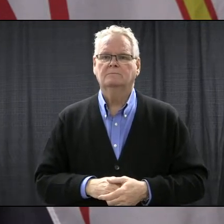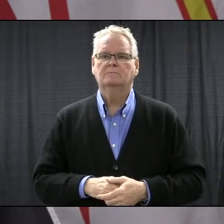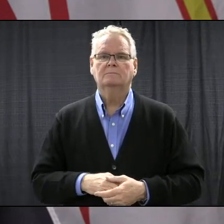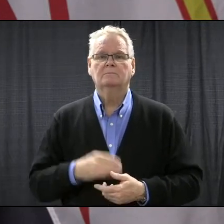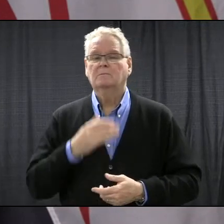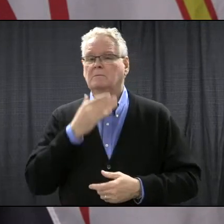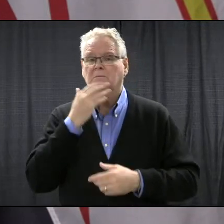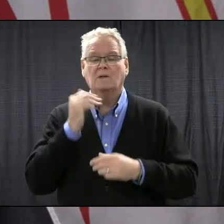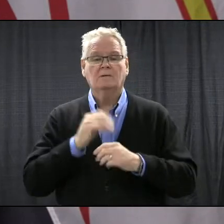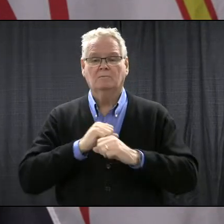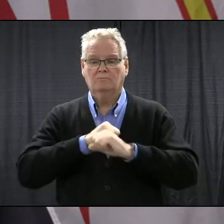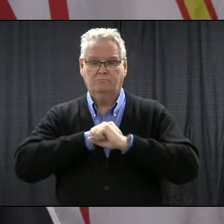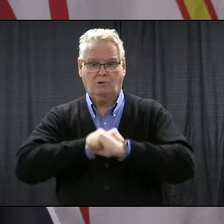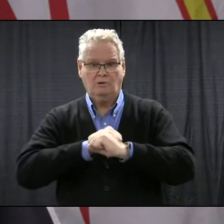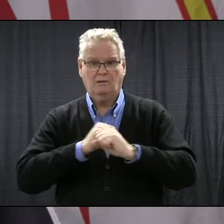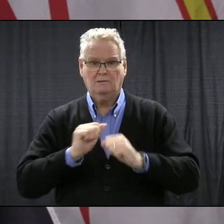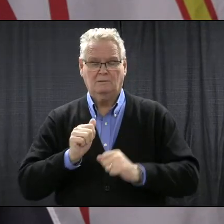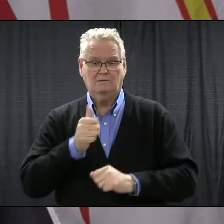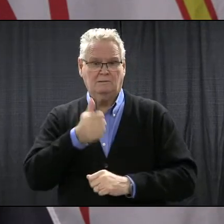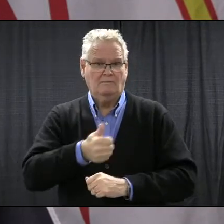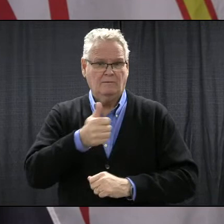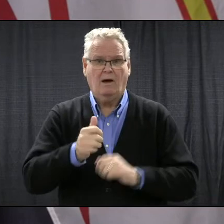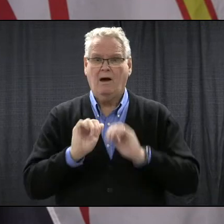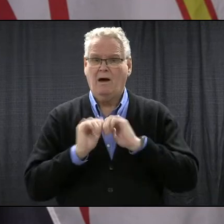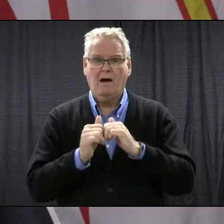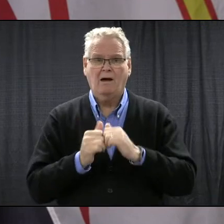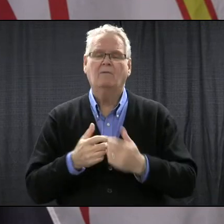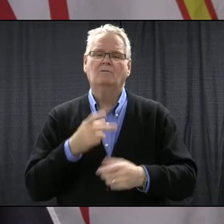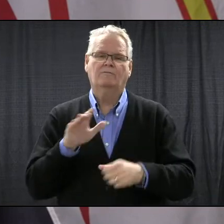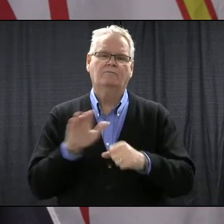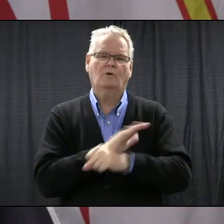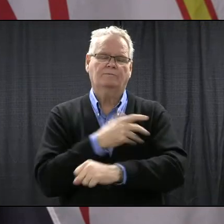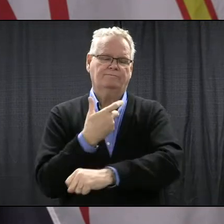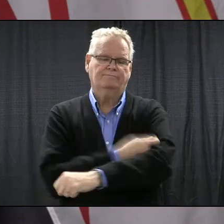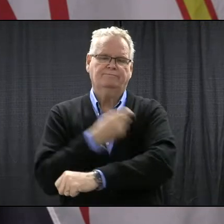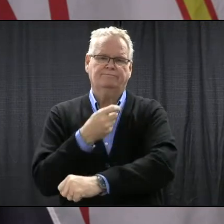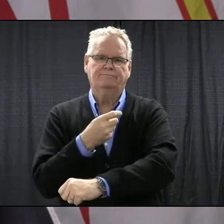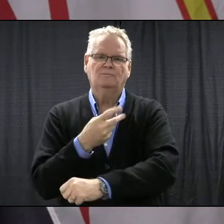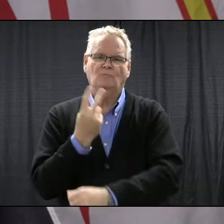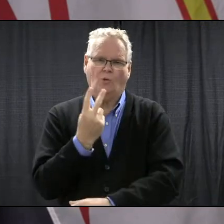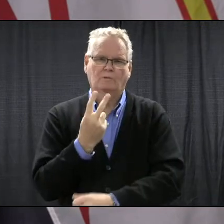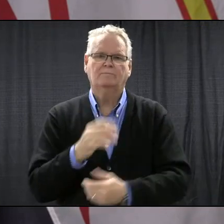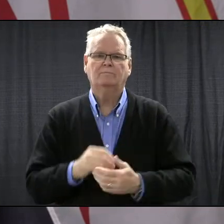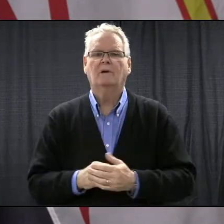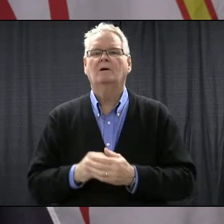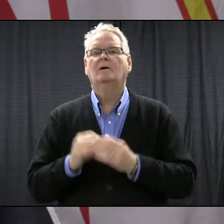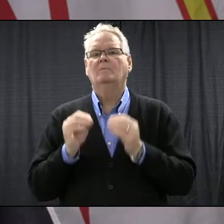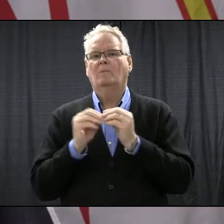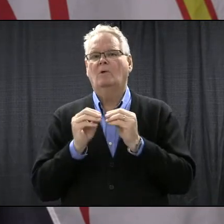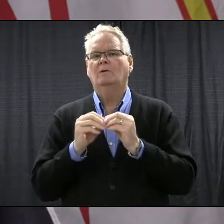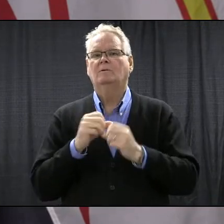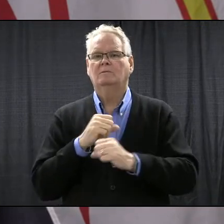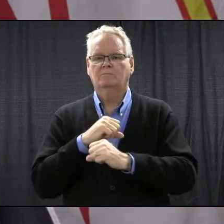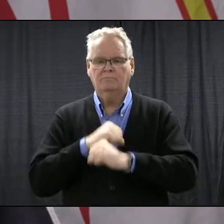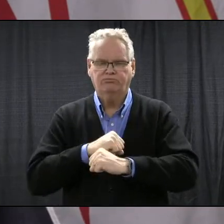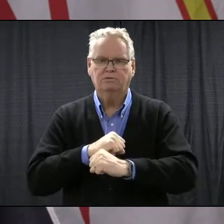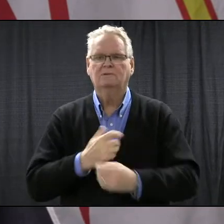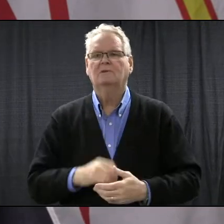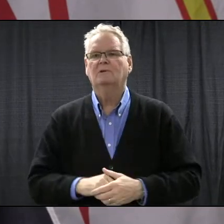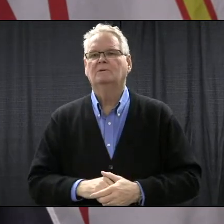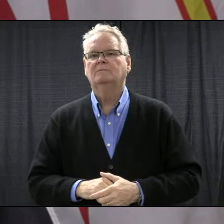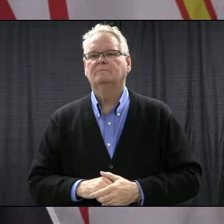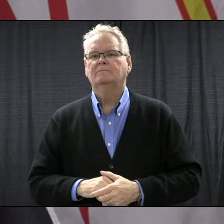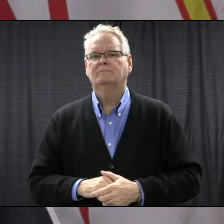better chance we have of defeating this virus and returning to a post-COVID life. We need everyone's help now, and every dose